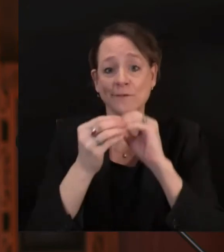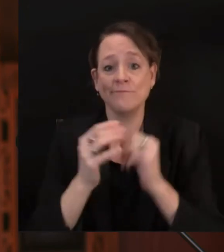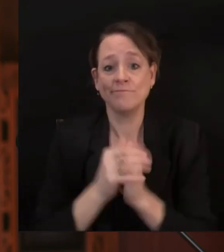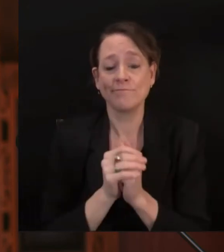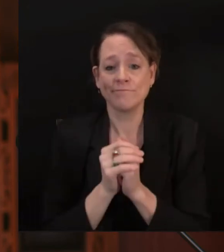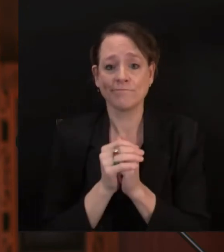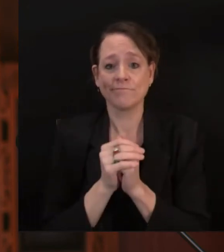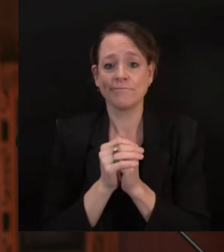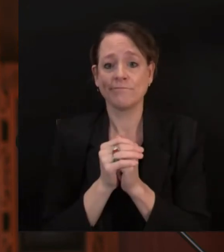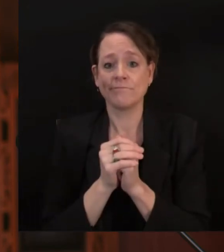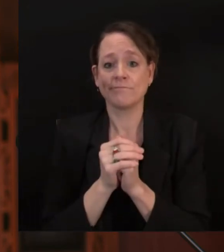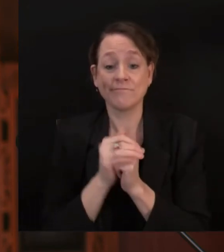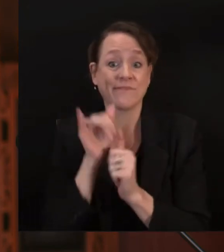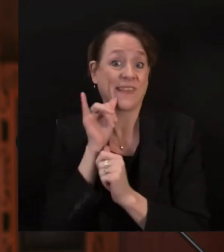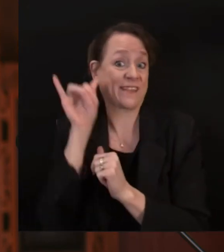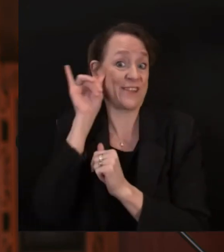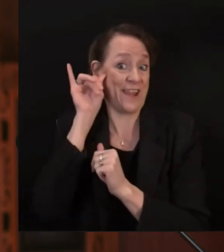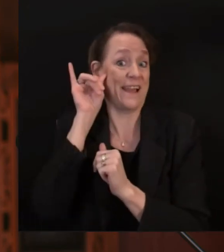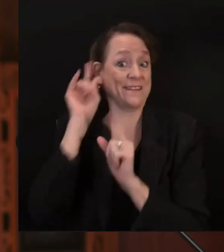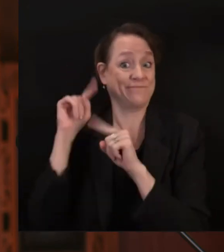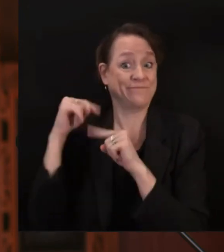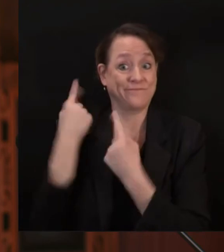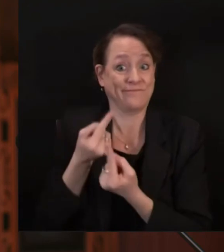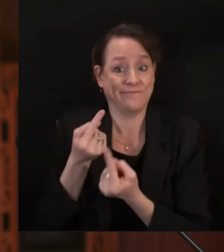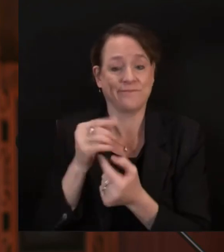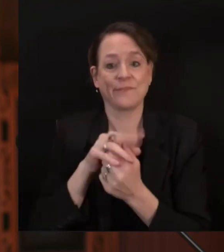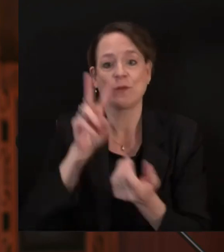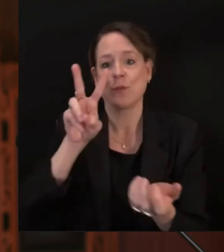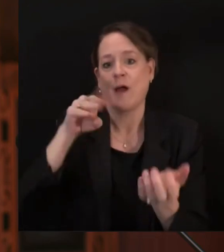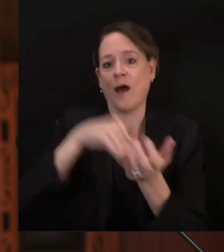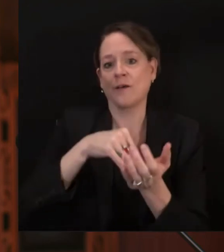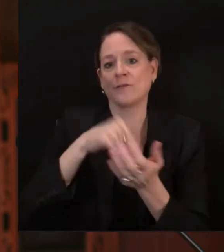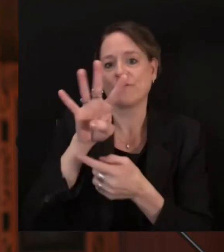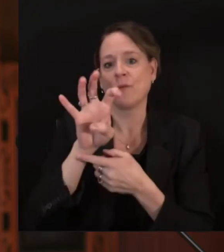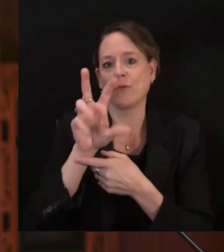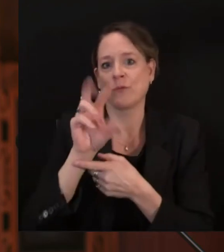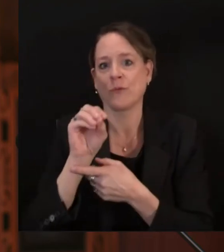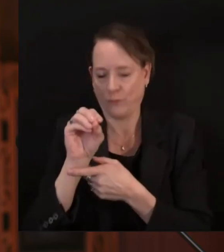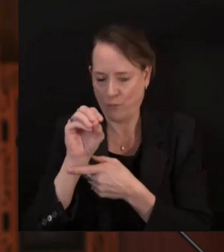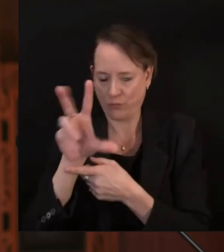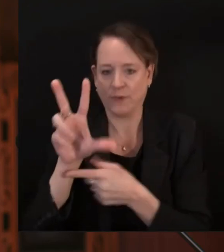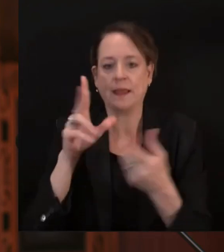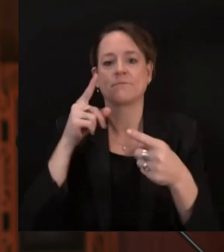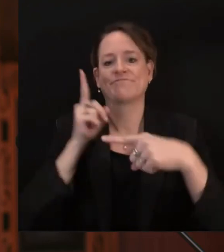2,403 new positive cases today, which brings our total confirmed